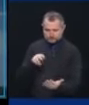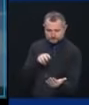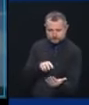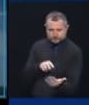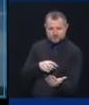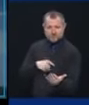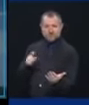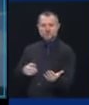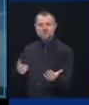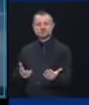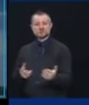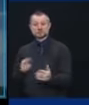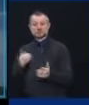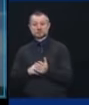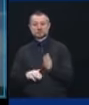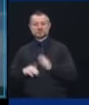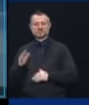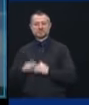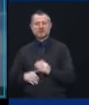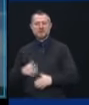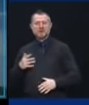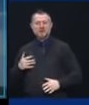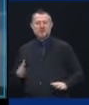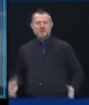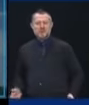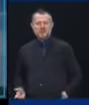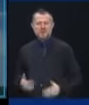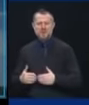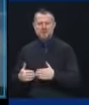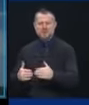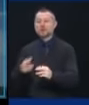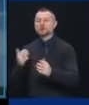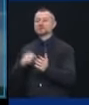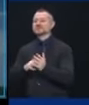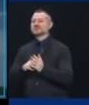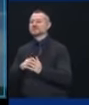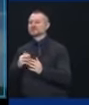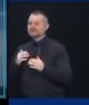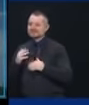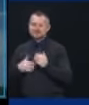reconstruction, rebuilding, rebirth, learns from COVID,